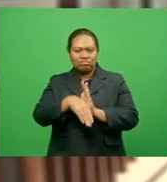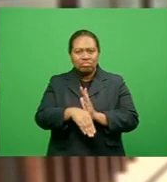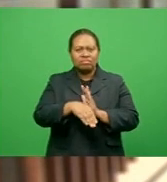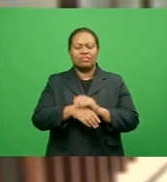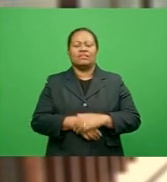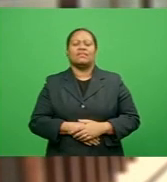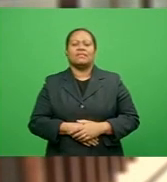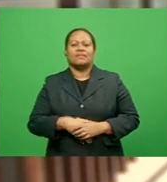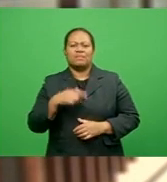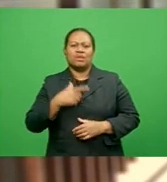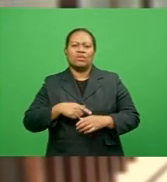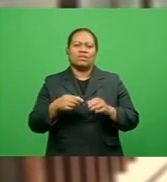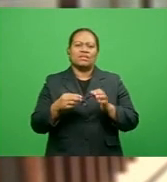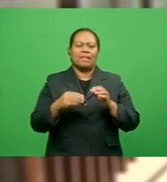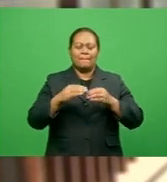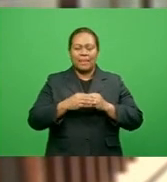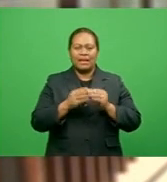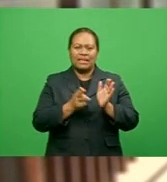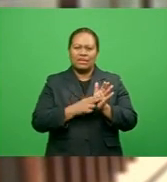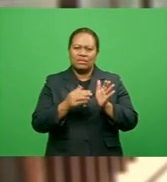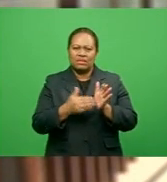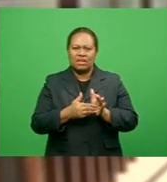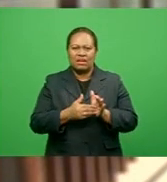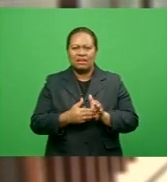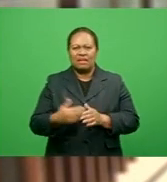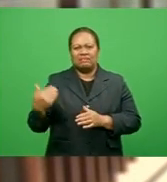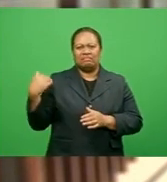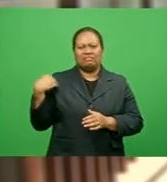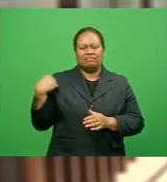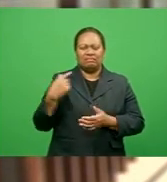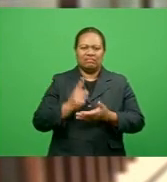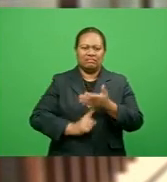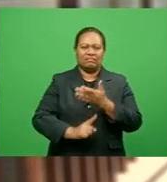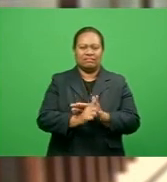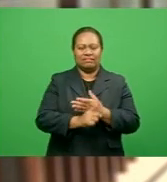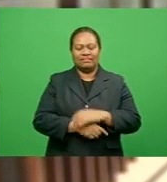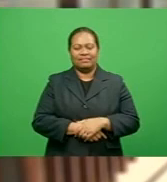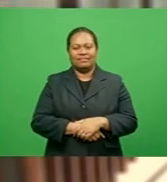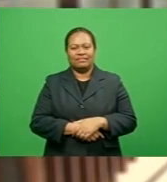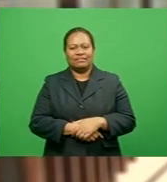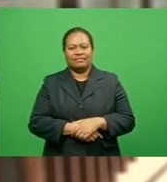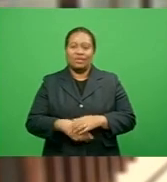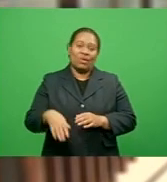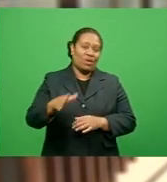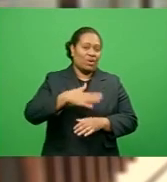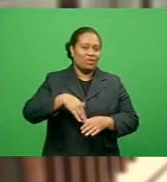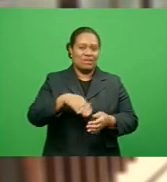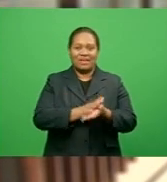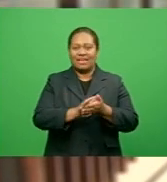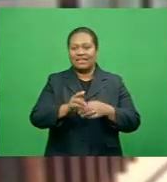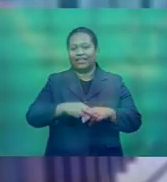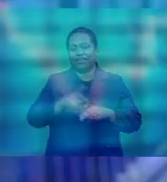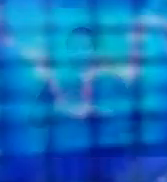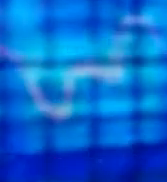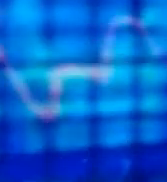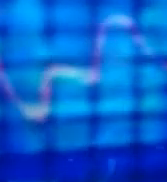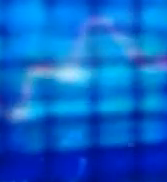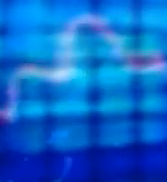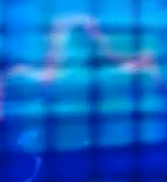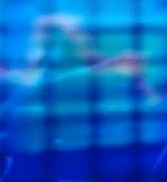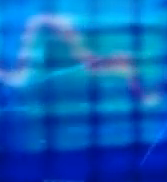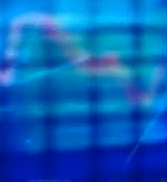the Reserve Bank of New Zealand hinted that negative interest rates are possible. And that's all from your HFC Bank for this week.